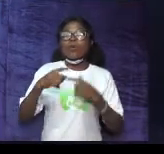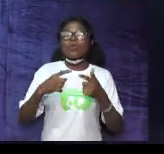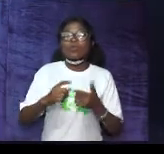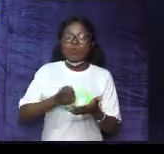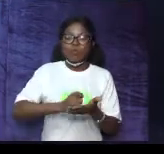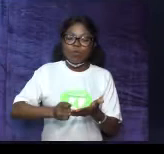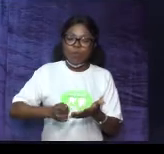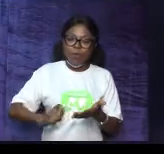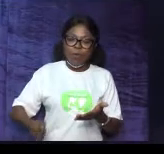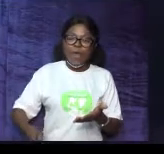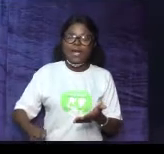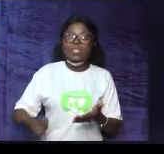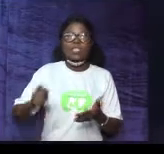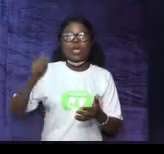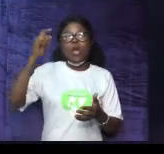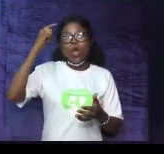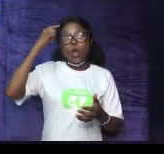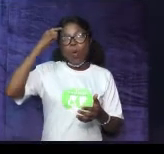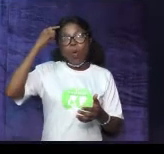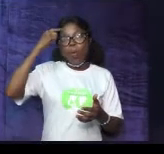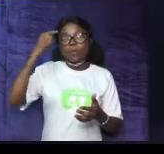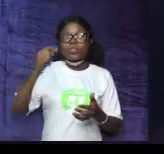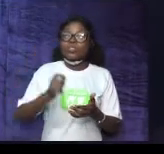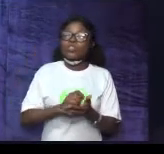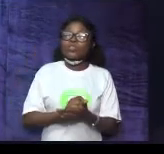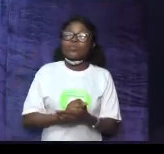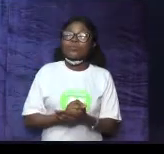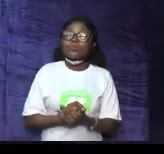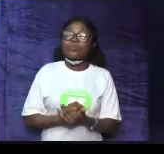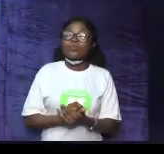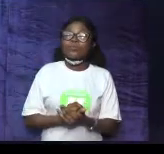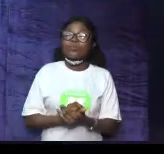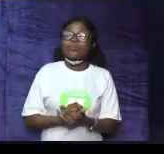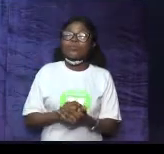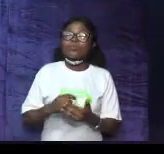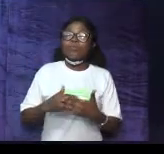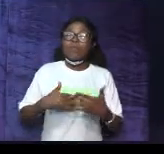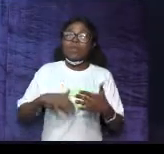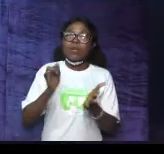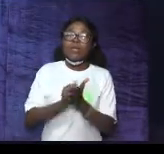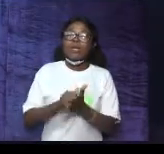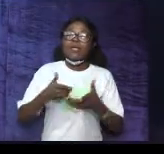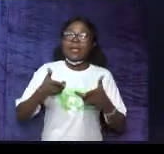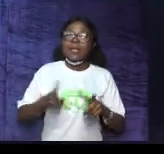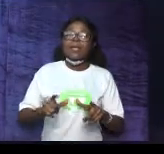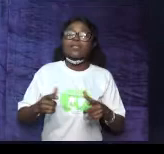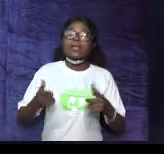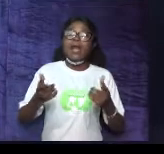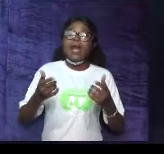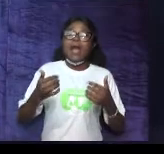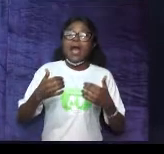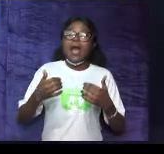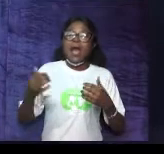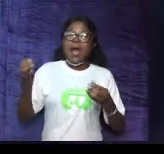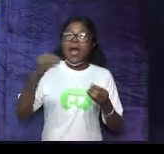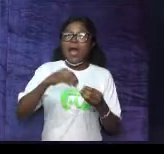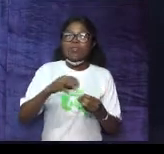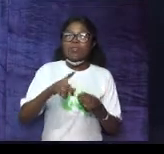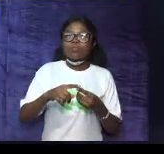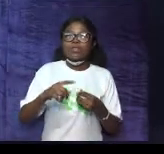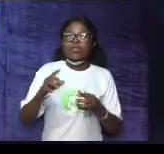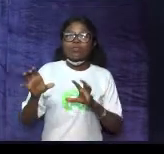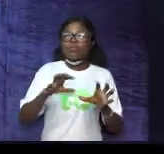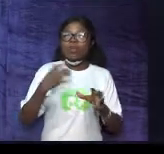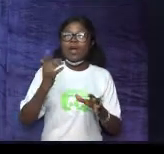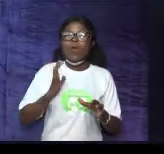today, and we're going to write composition. But before we go into that, let's have the correction to